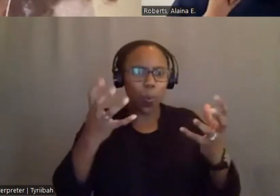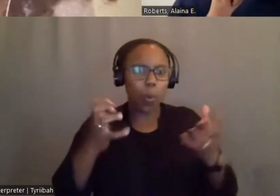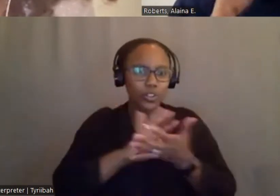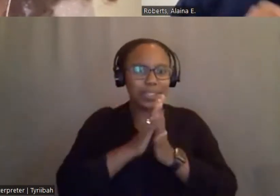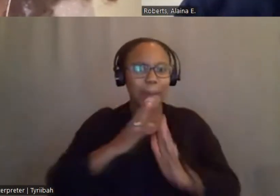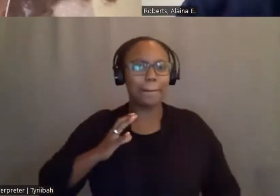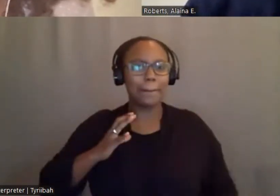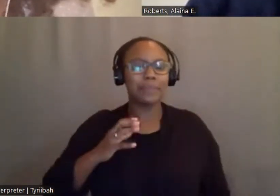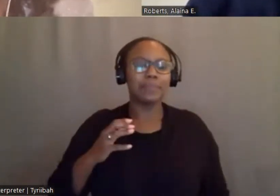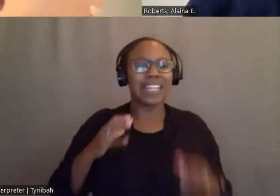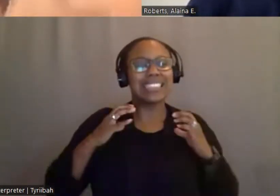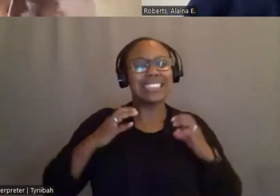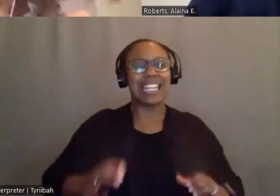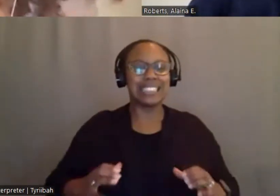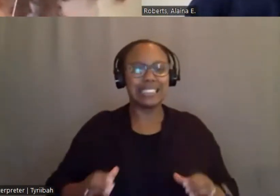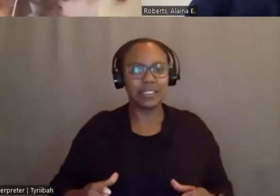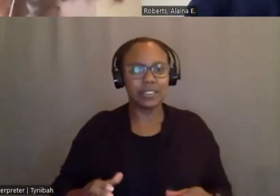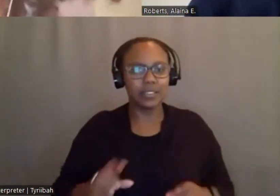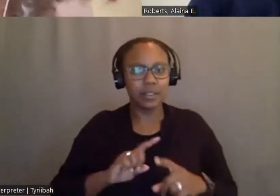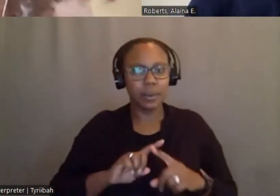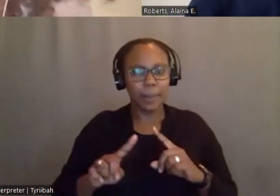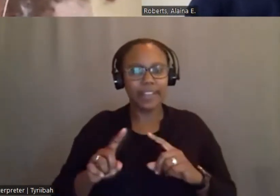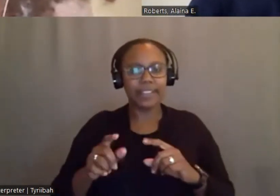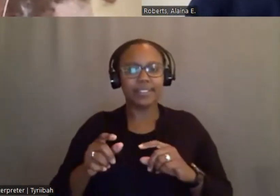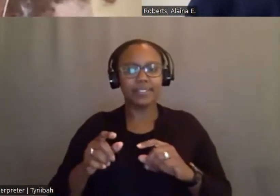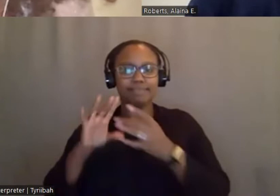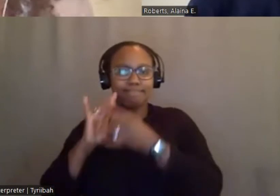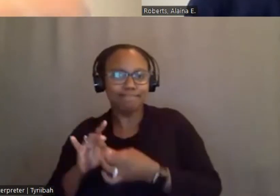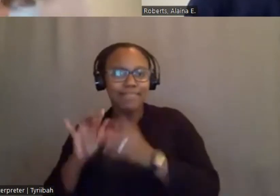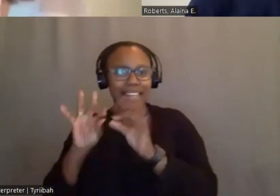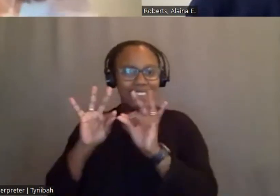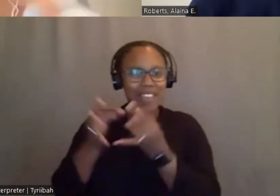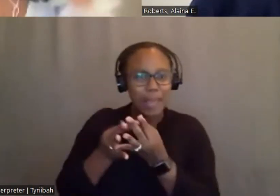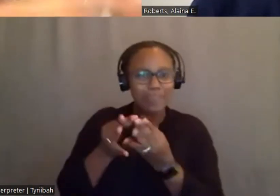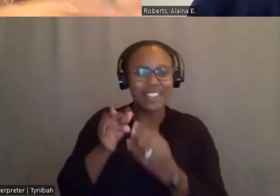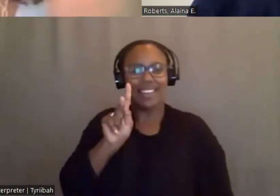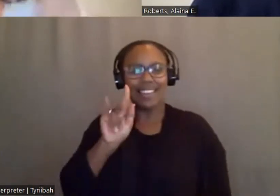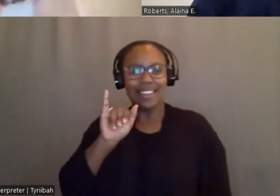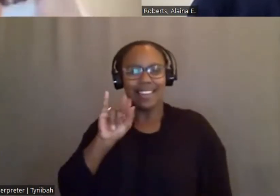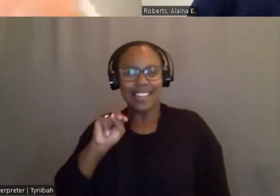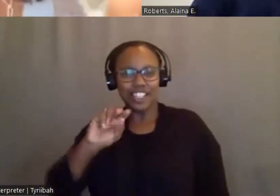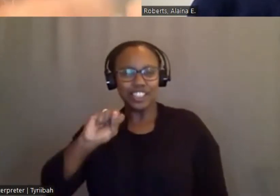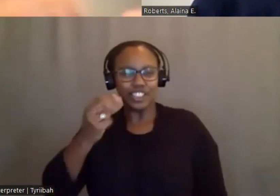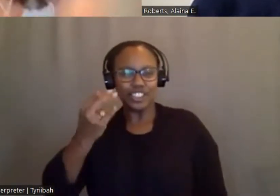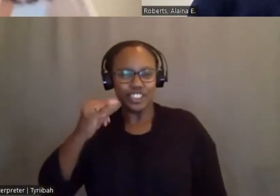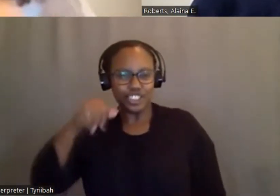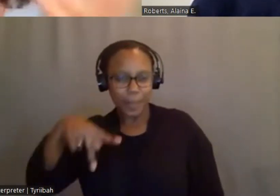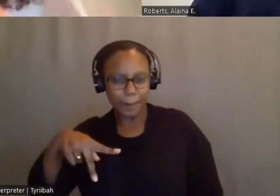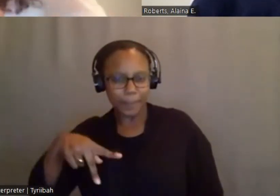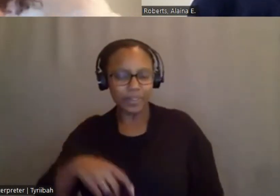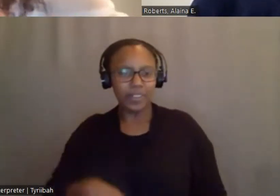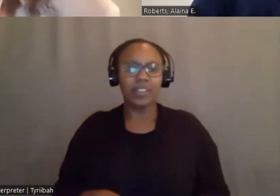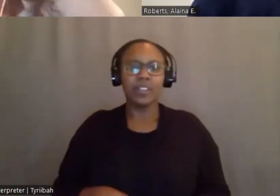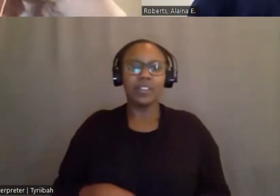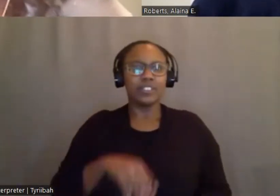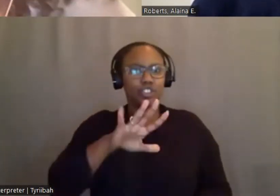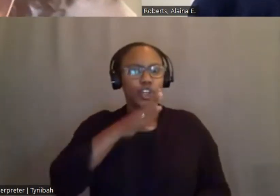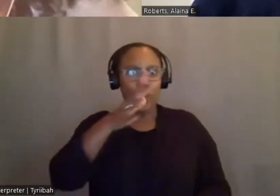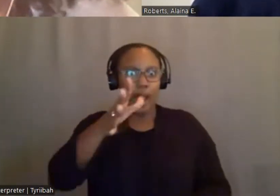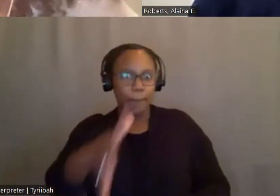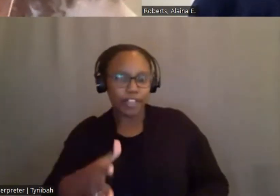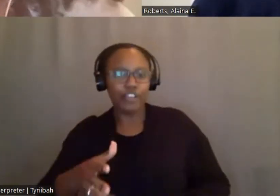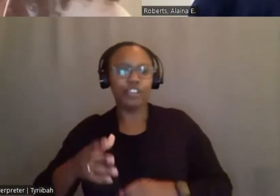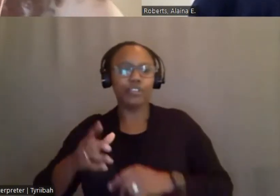to kinship networks and natal communities. Like you were talking about your great-great-grandmother going back and forth. And